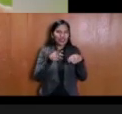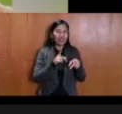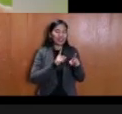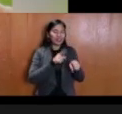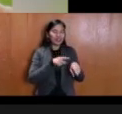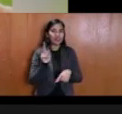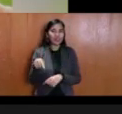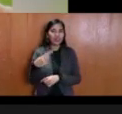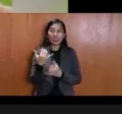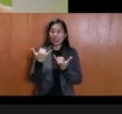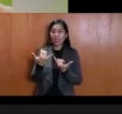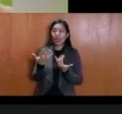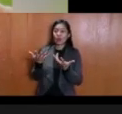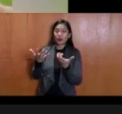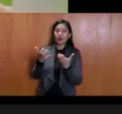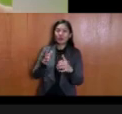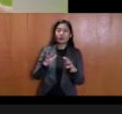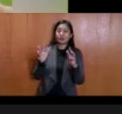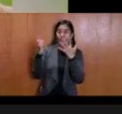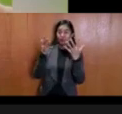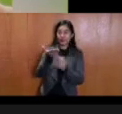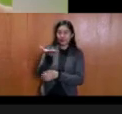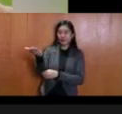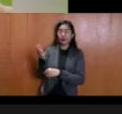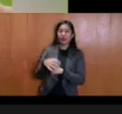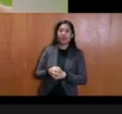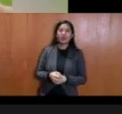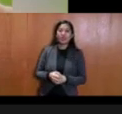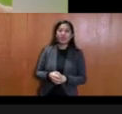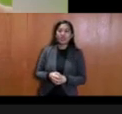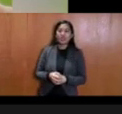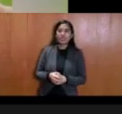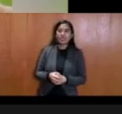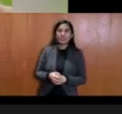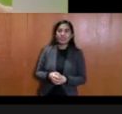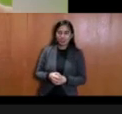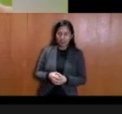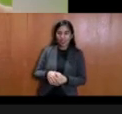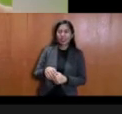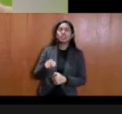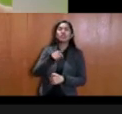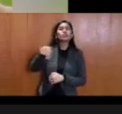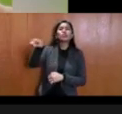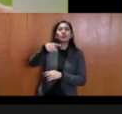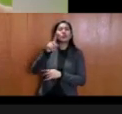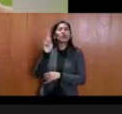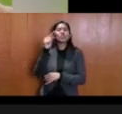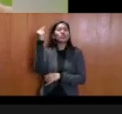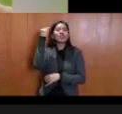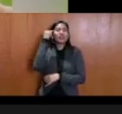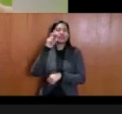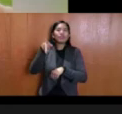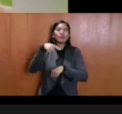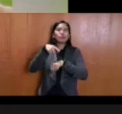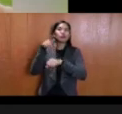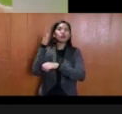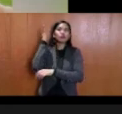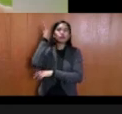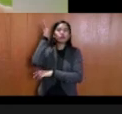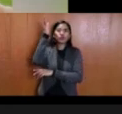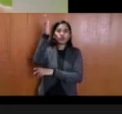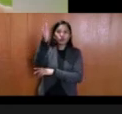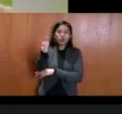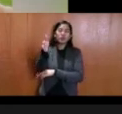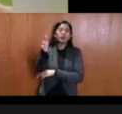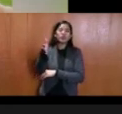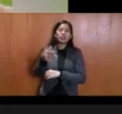the members here. Where do you think the Philippines is when it comes to the green and digital transition? Are